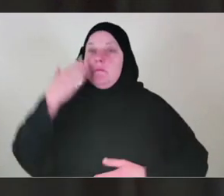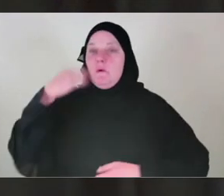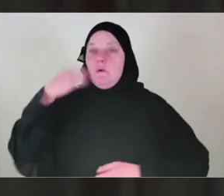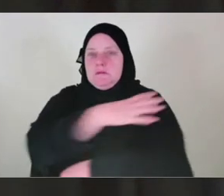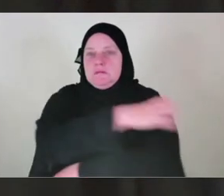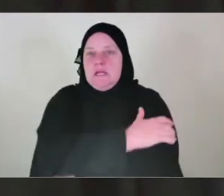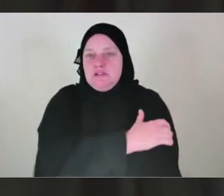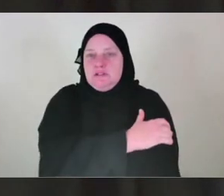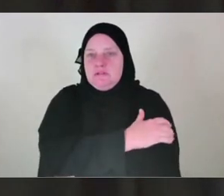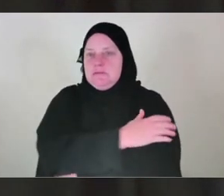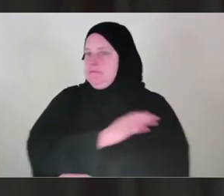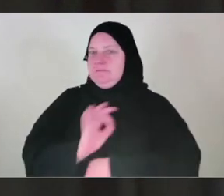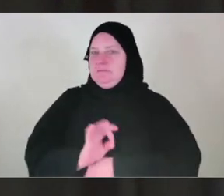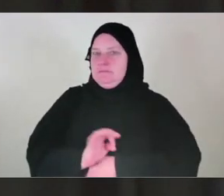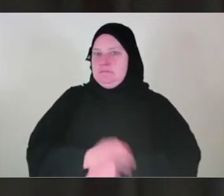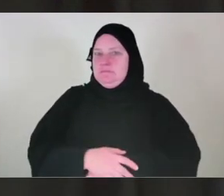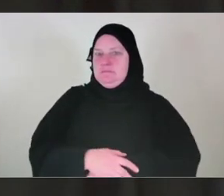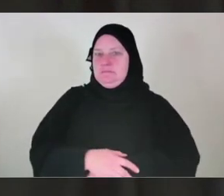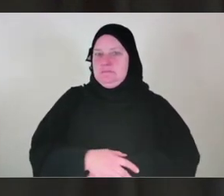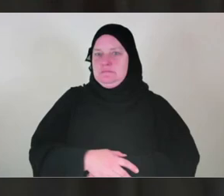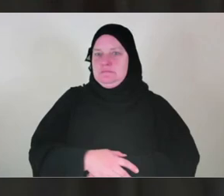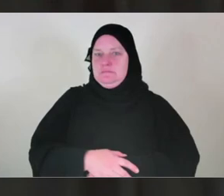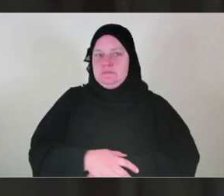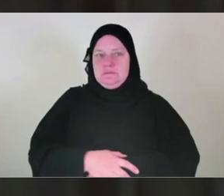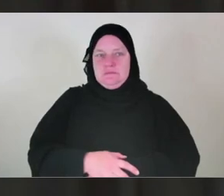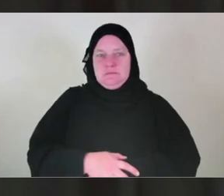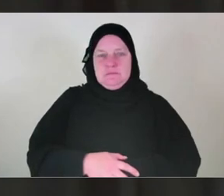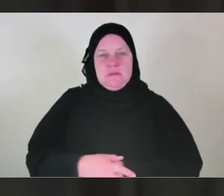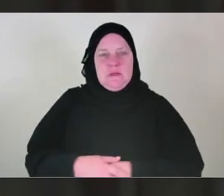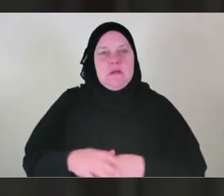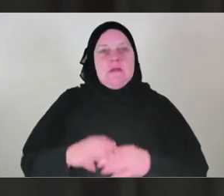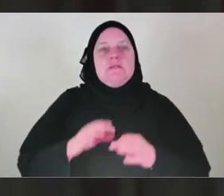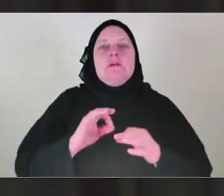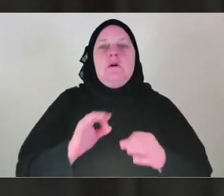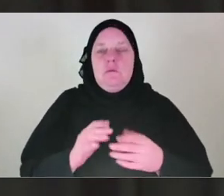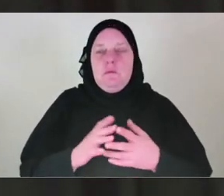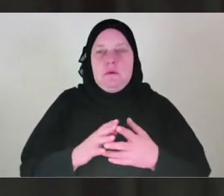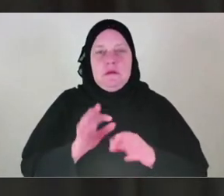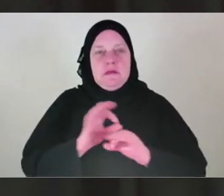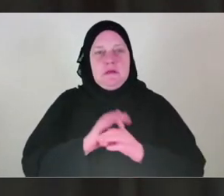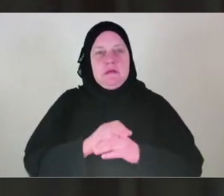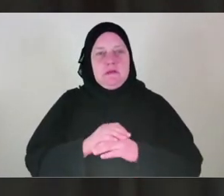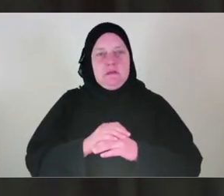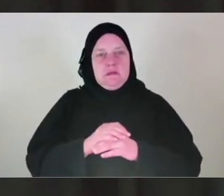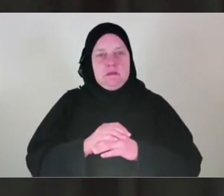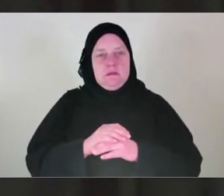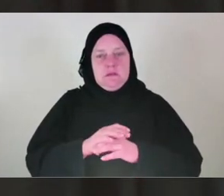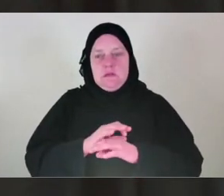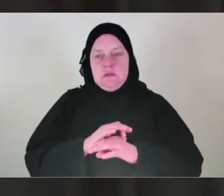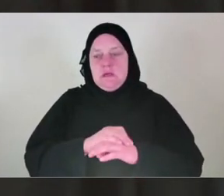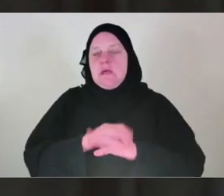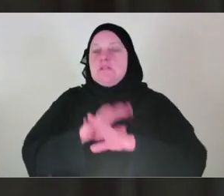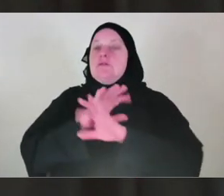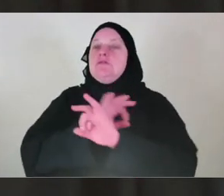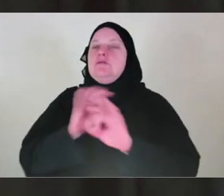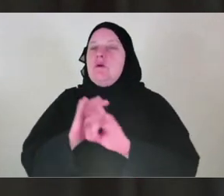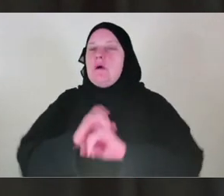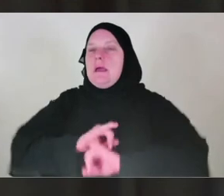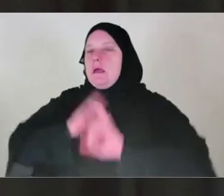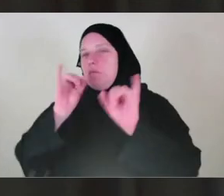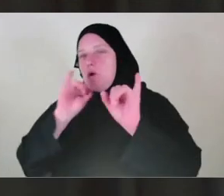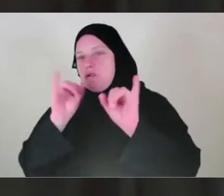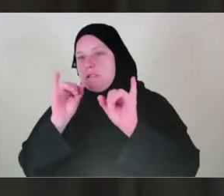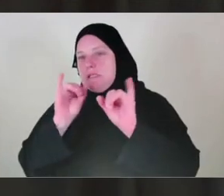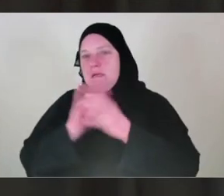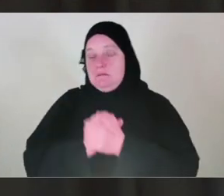This isn't an emergency procedure. So when I say to people that she was being uncovered in front of men, some